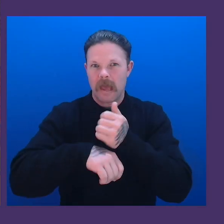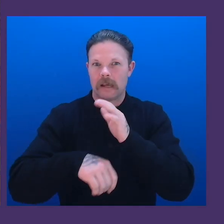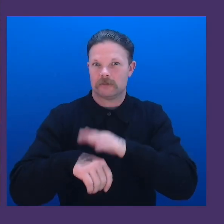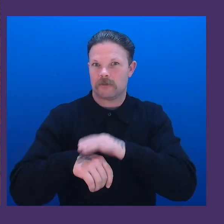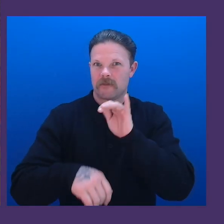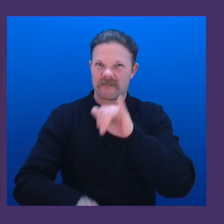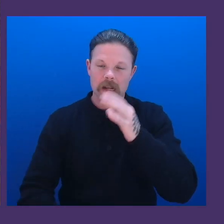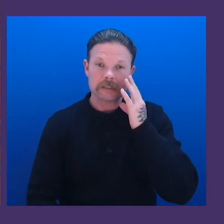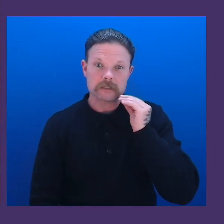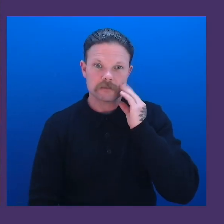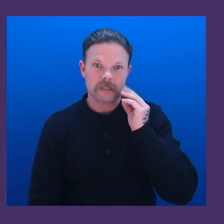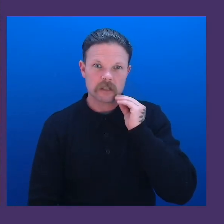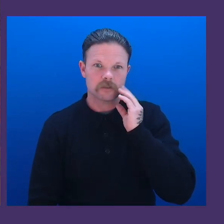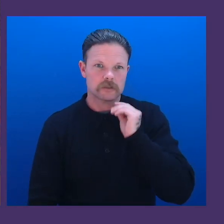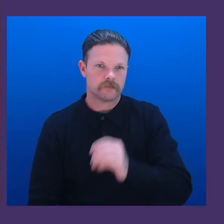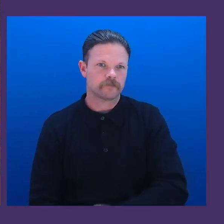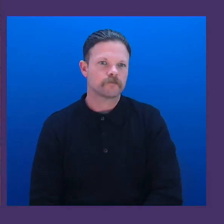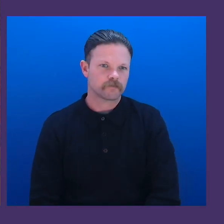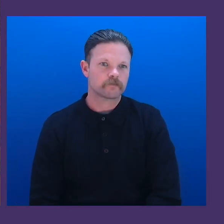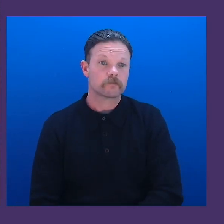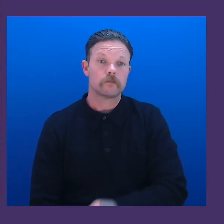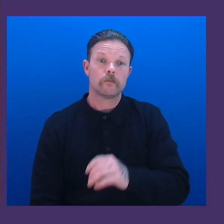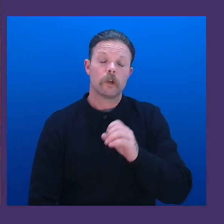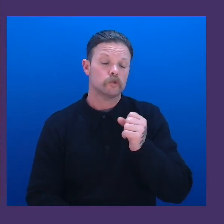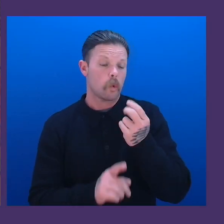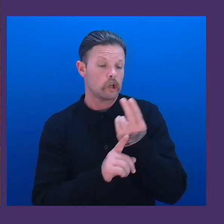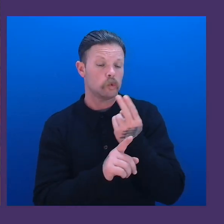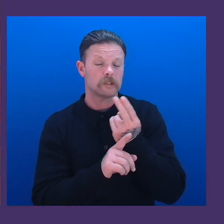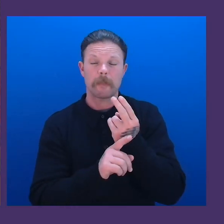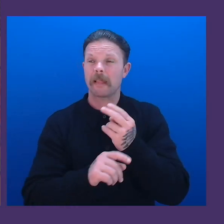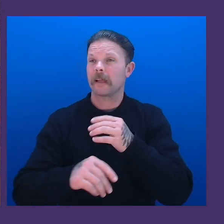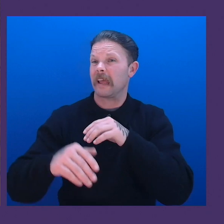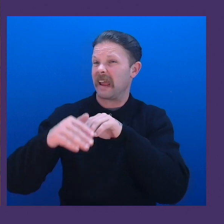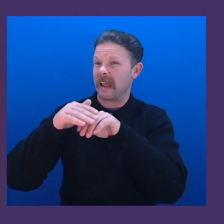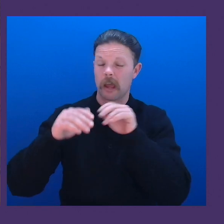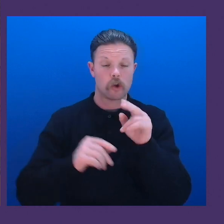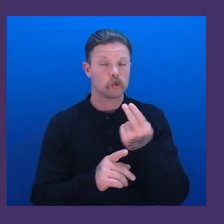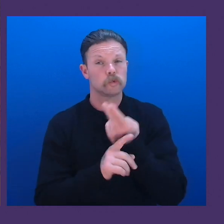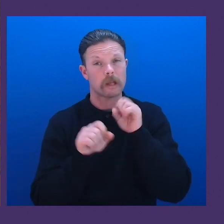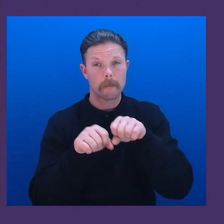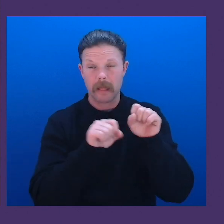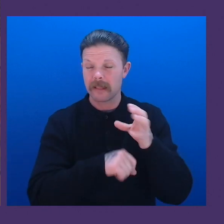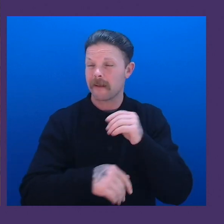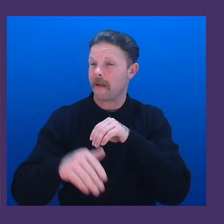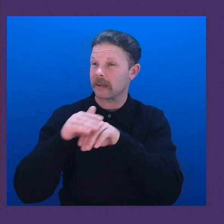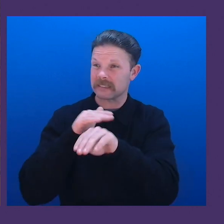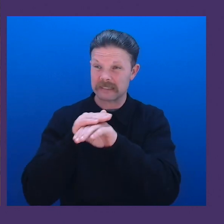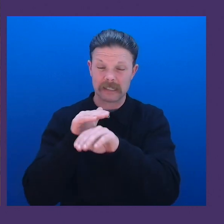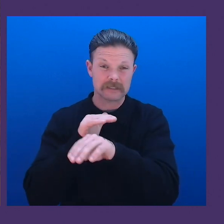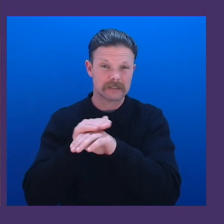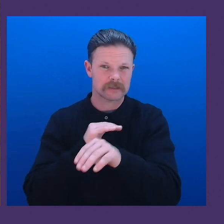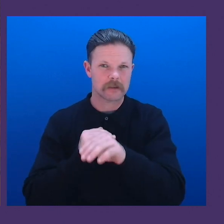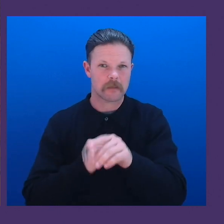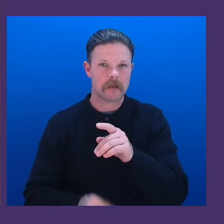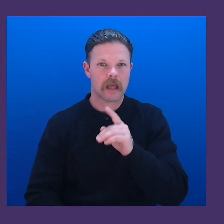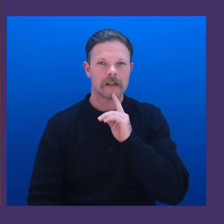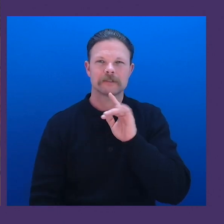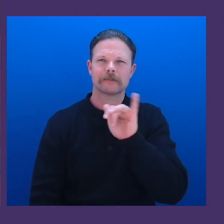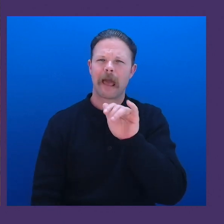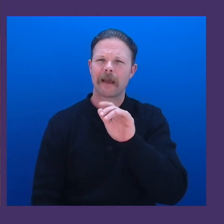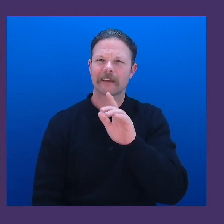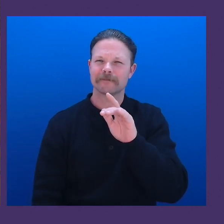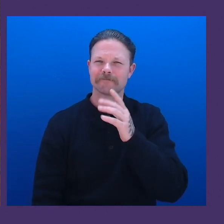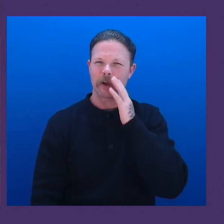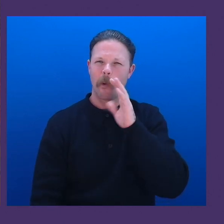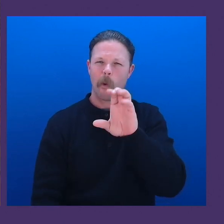So thinking of usability and accessibility as like two sides of the same coin, that's why it's so important to